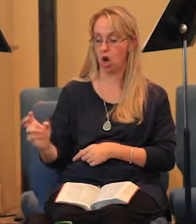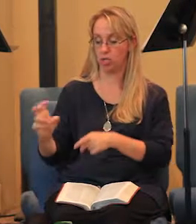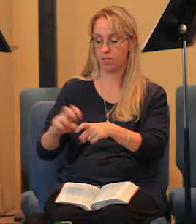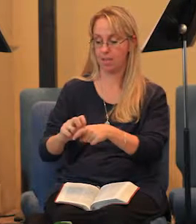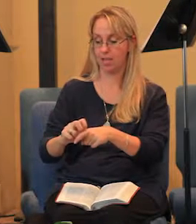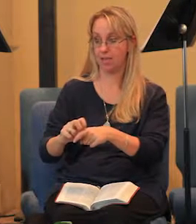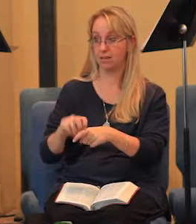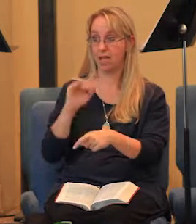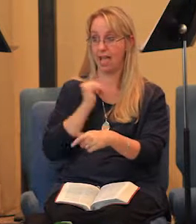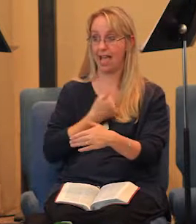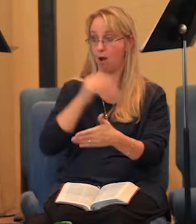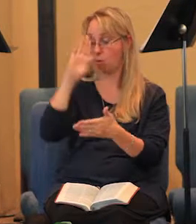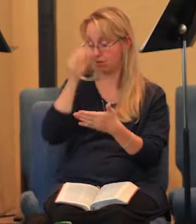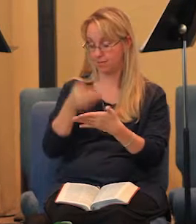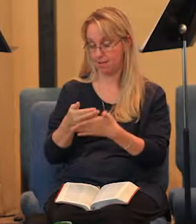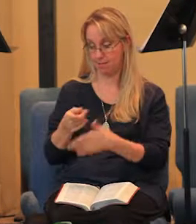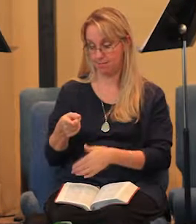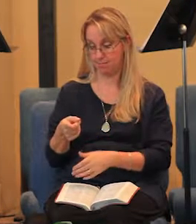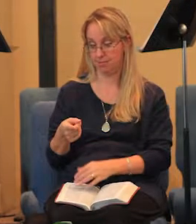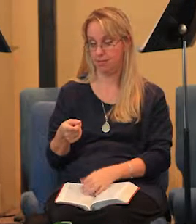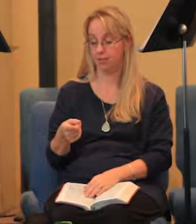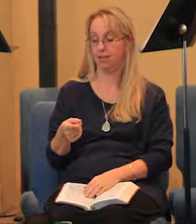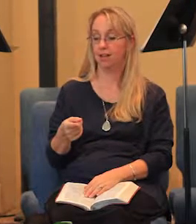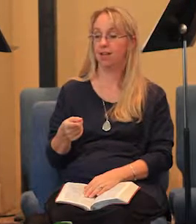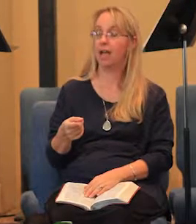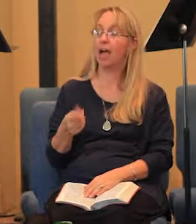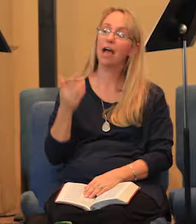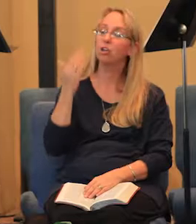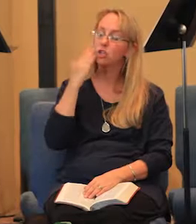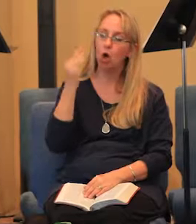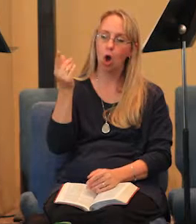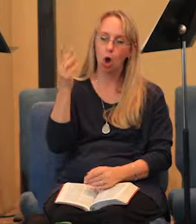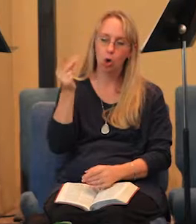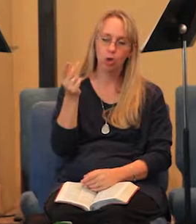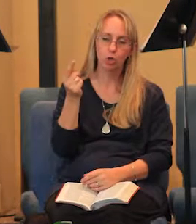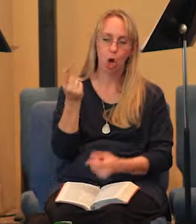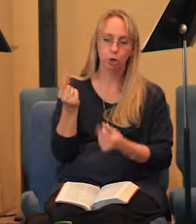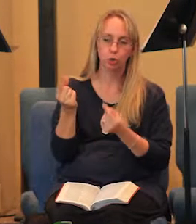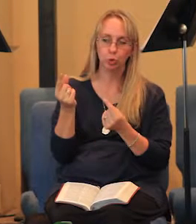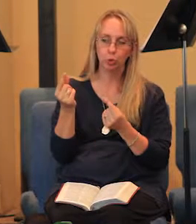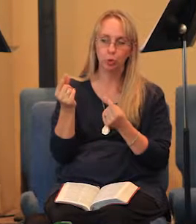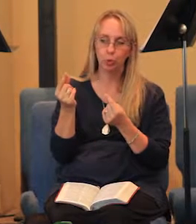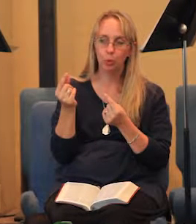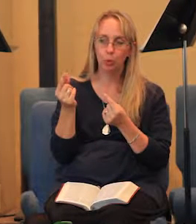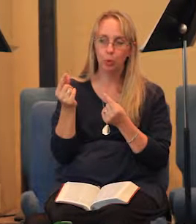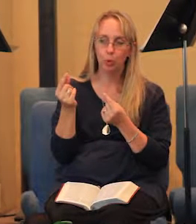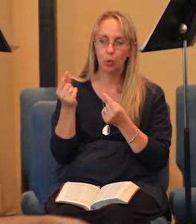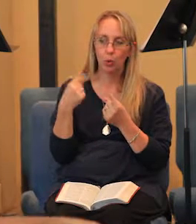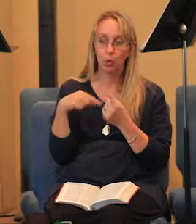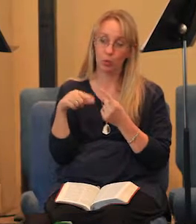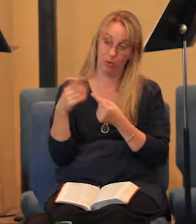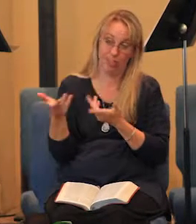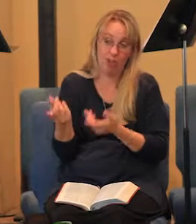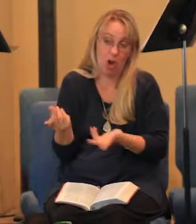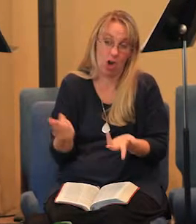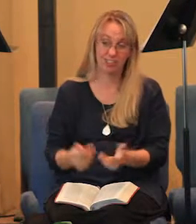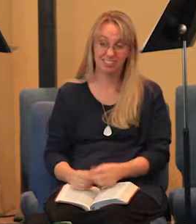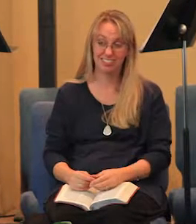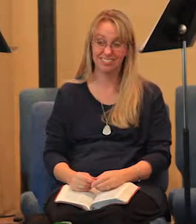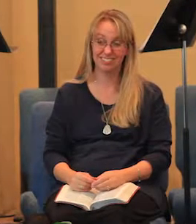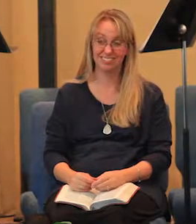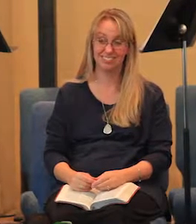One of our dogs bit our son. And you know what dogs do when they're